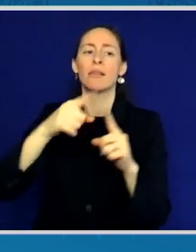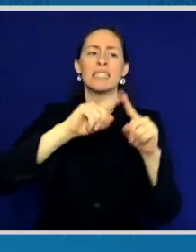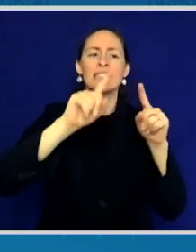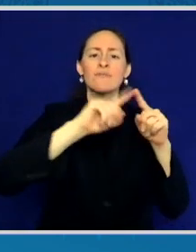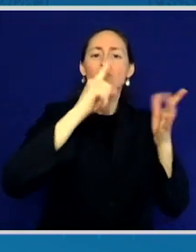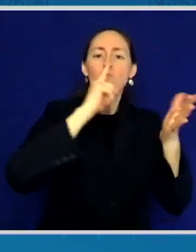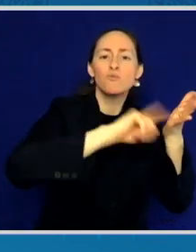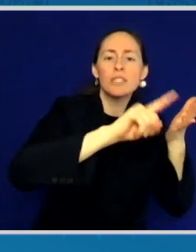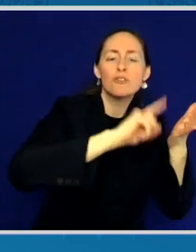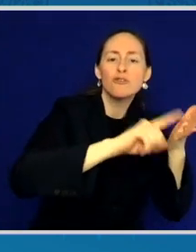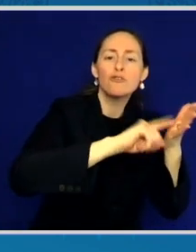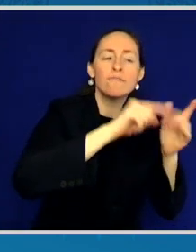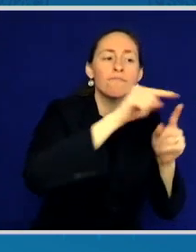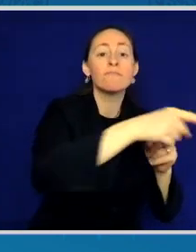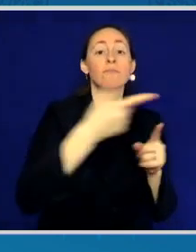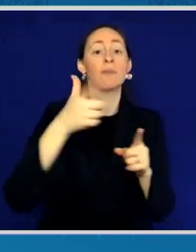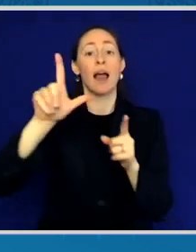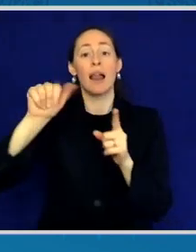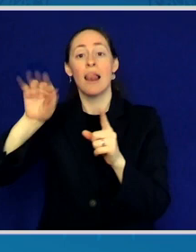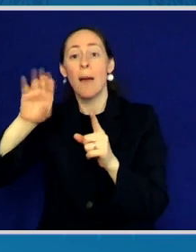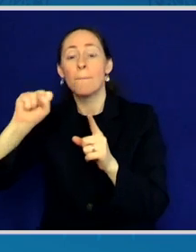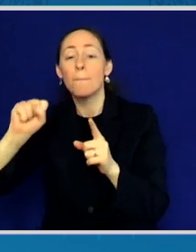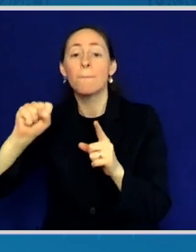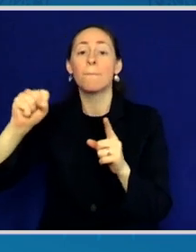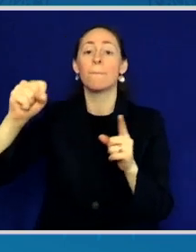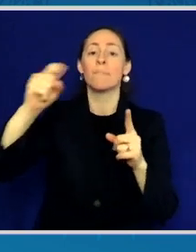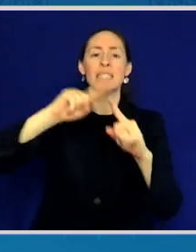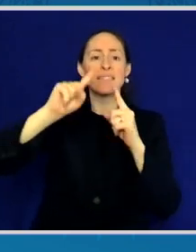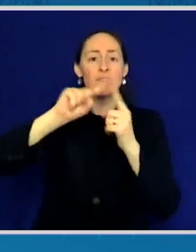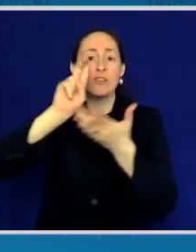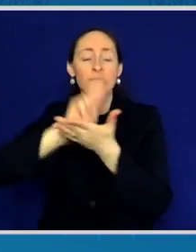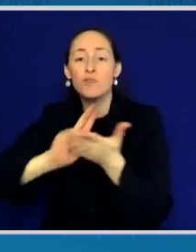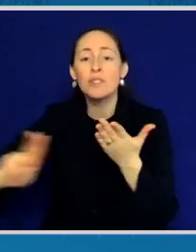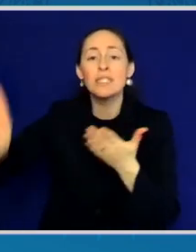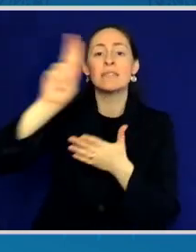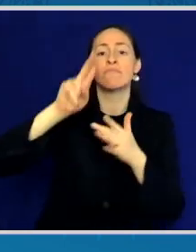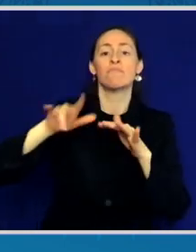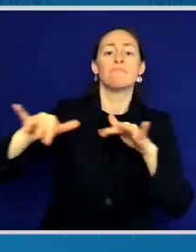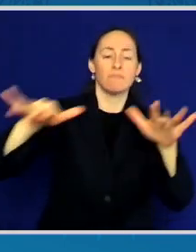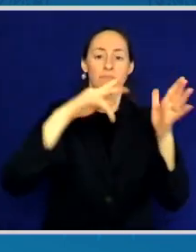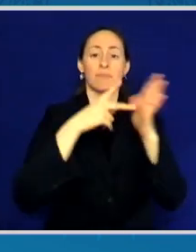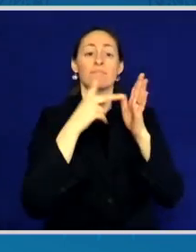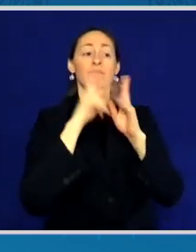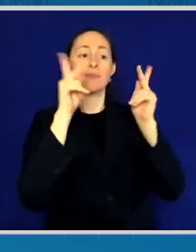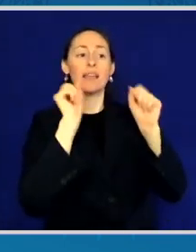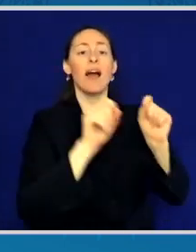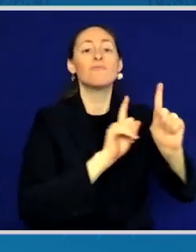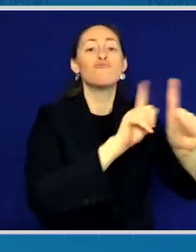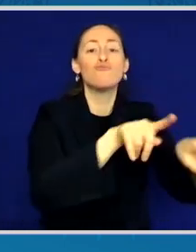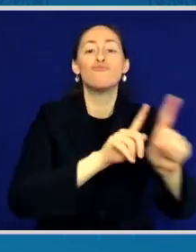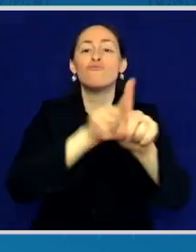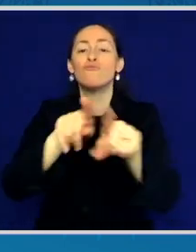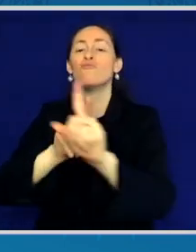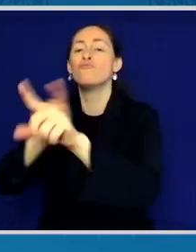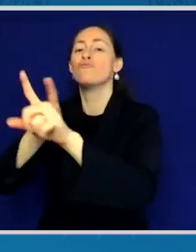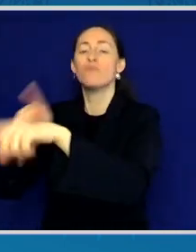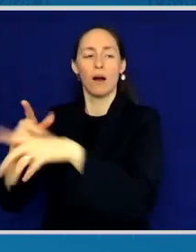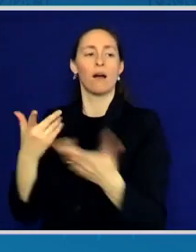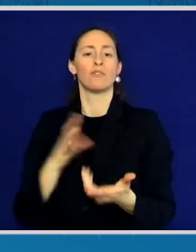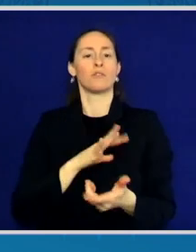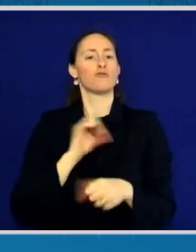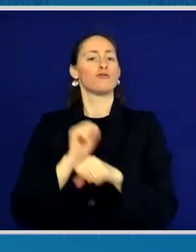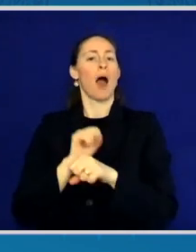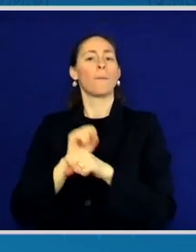labs, and this opportunity now to bring people to different jobs, to get them from the community to